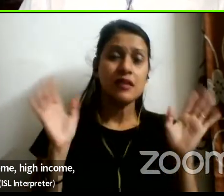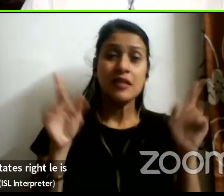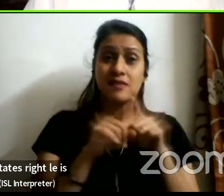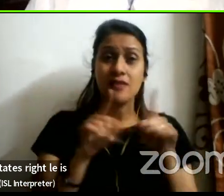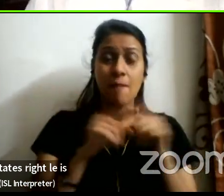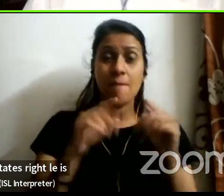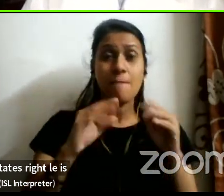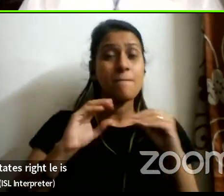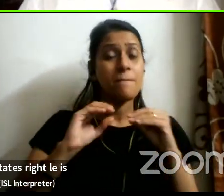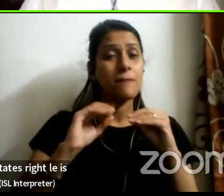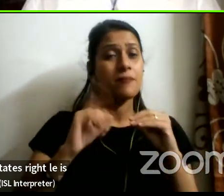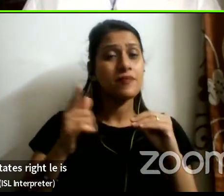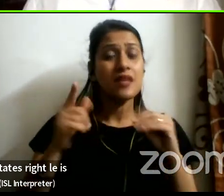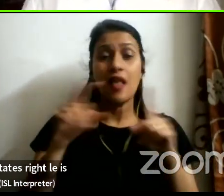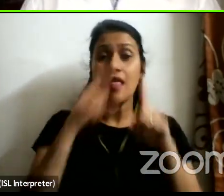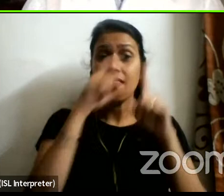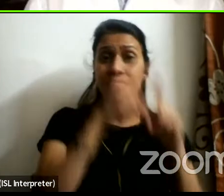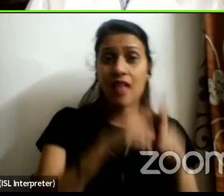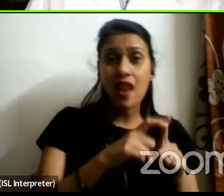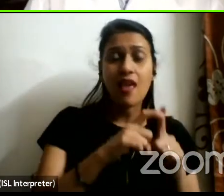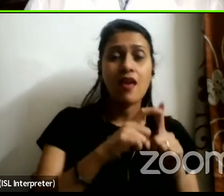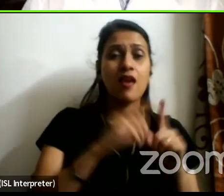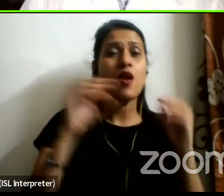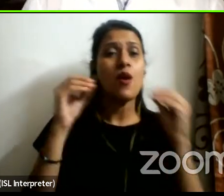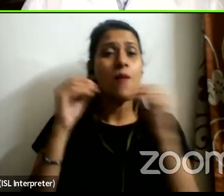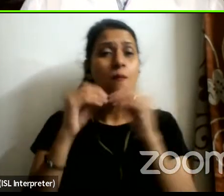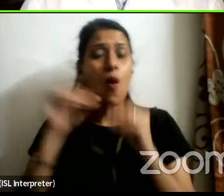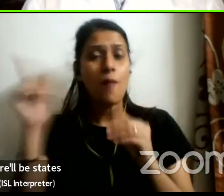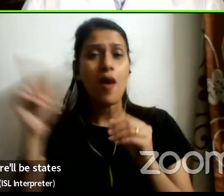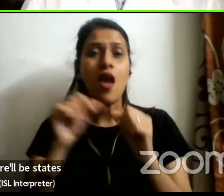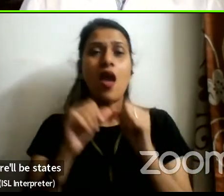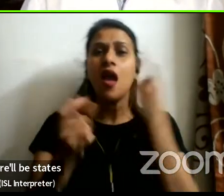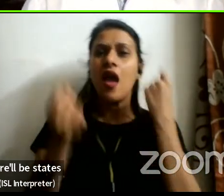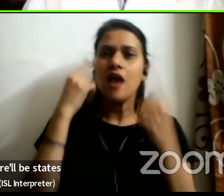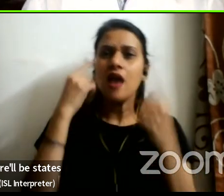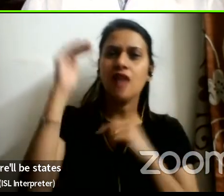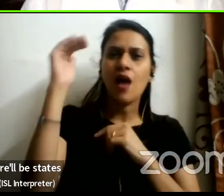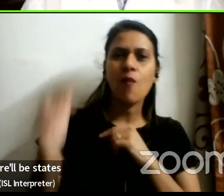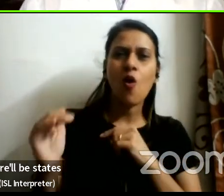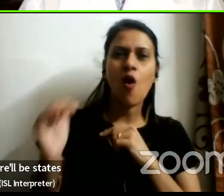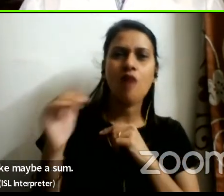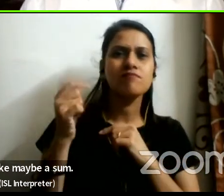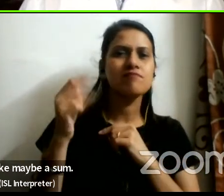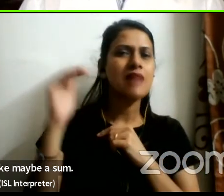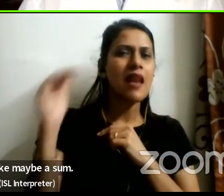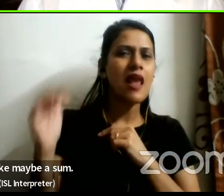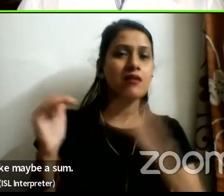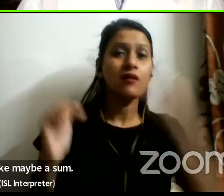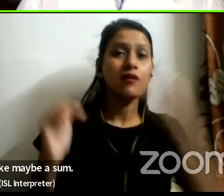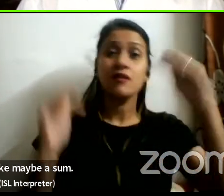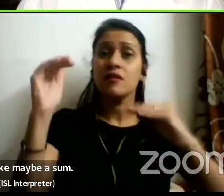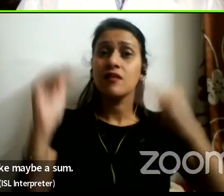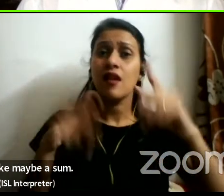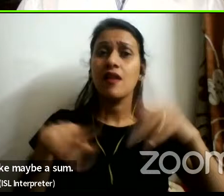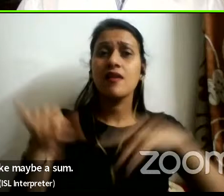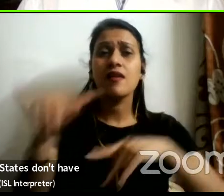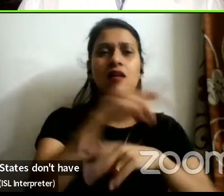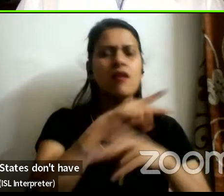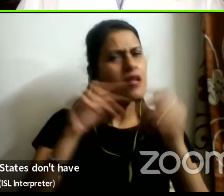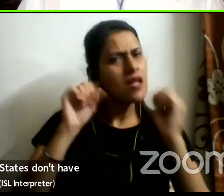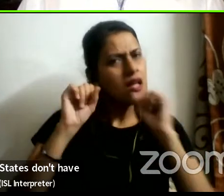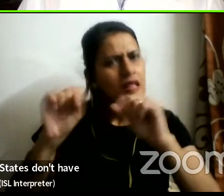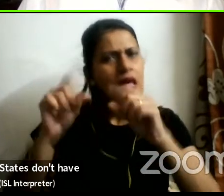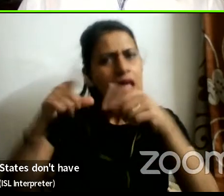is high income. Then there'll be states like maybe Assam and Odisha, low income. Why is it that states don't have these competition laws?